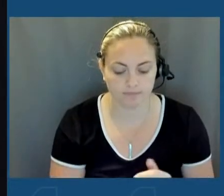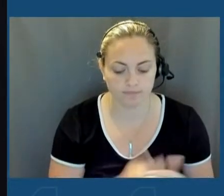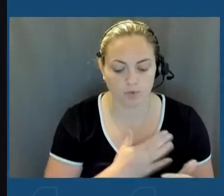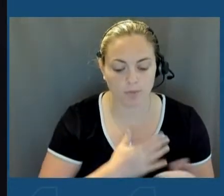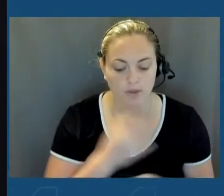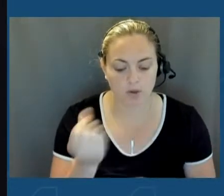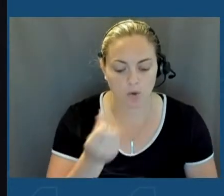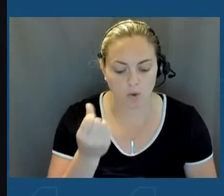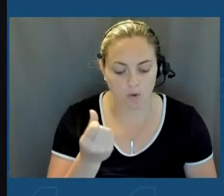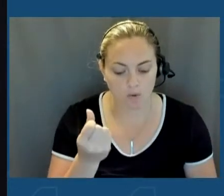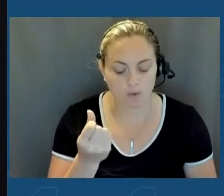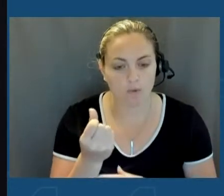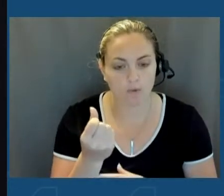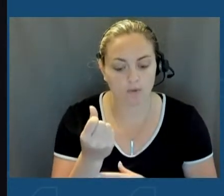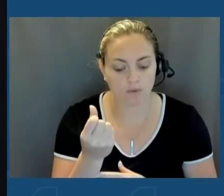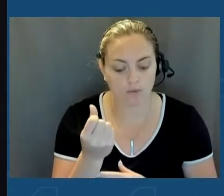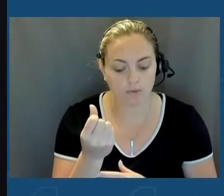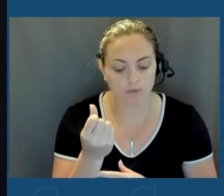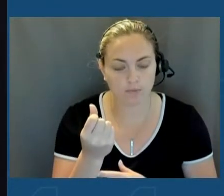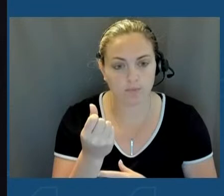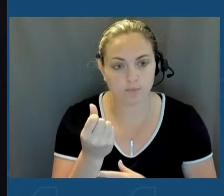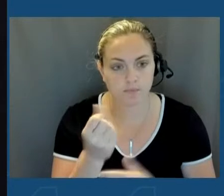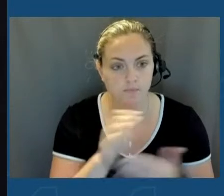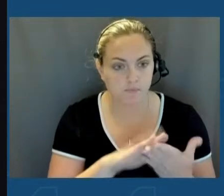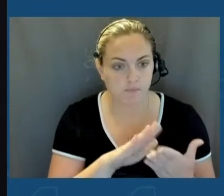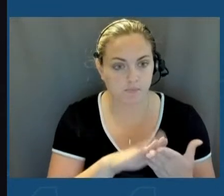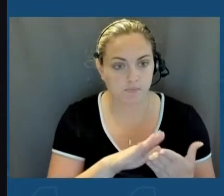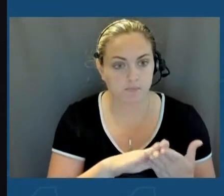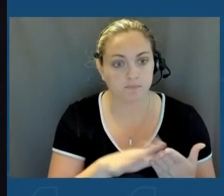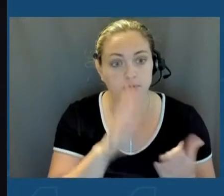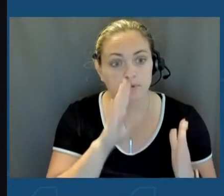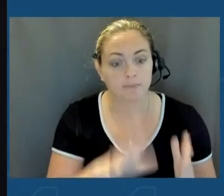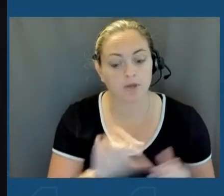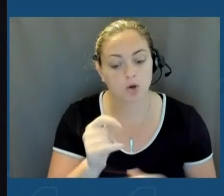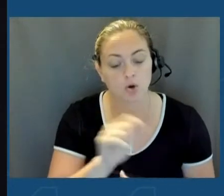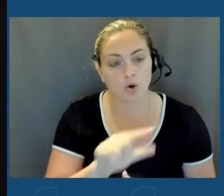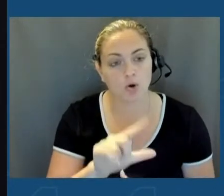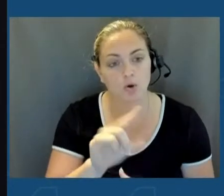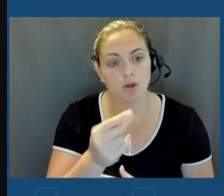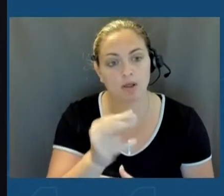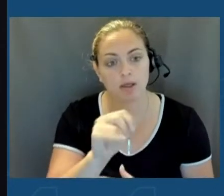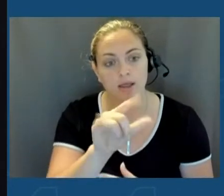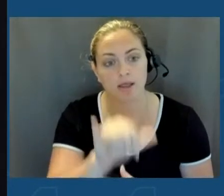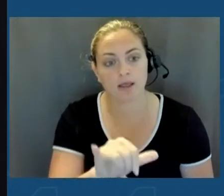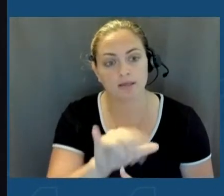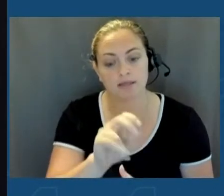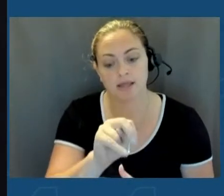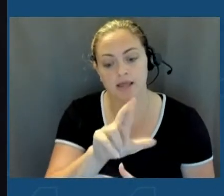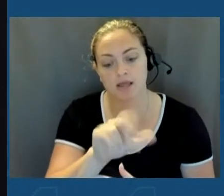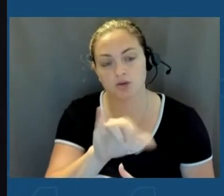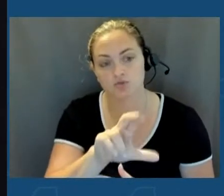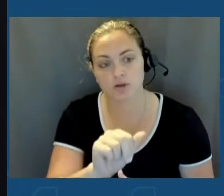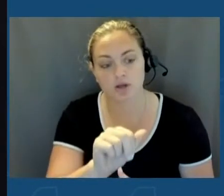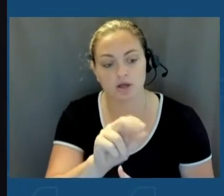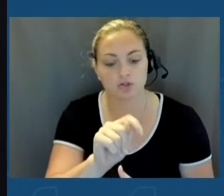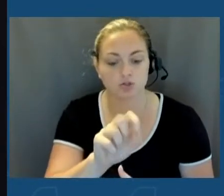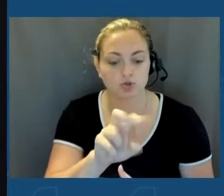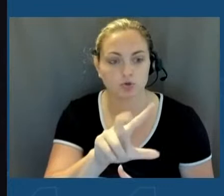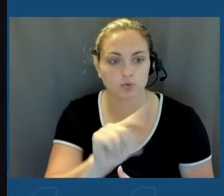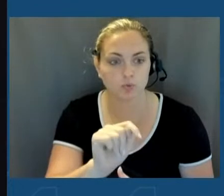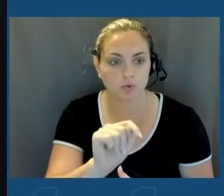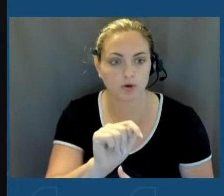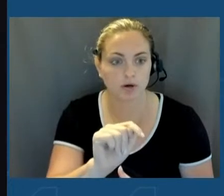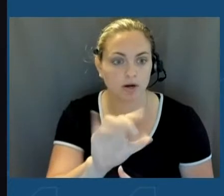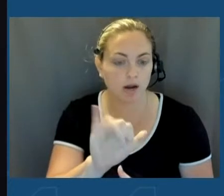until I've acknowledged everyone. Speaker Carl Hastie, Leader Andrea Stewart-Cousins, Attorney General Tish